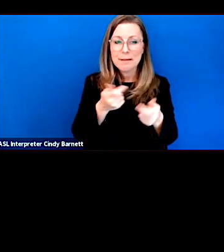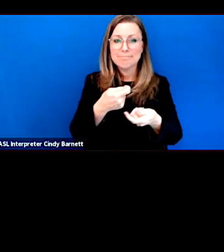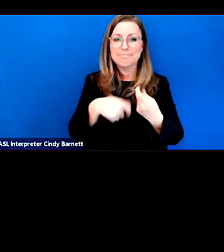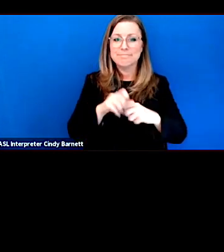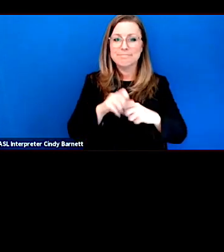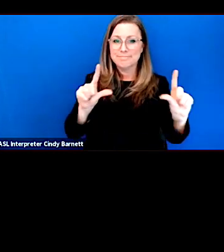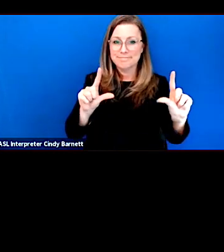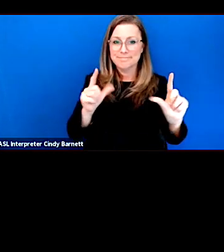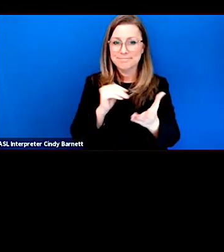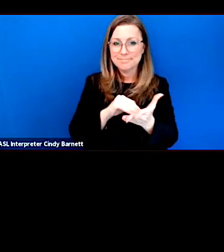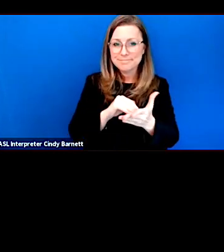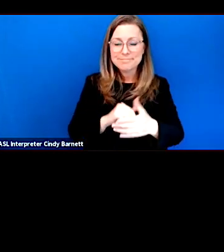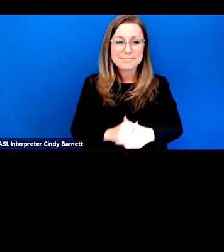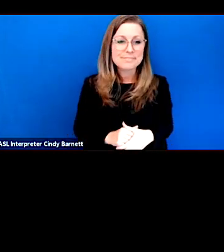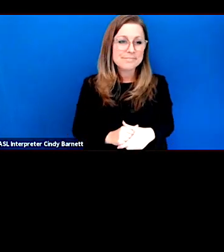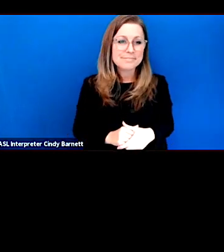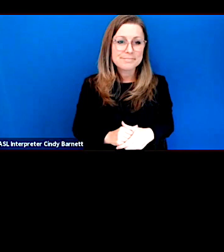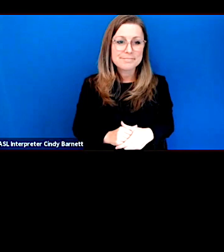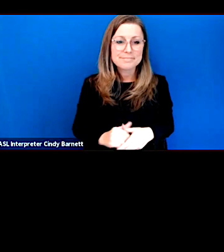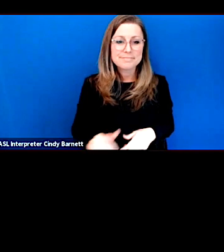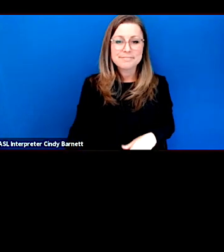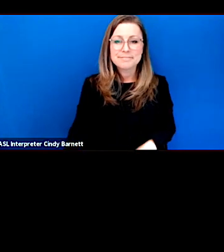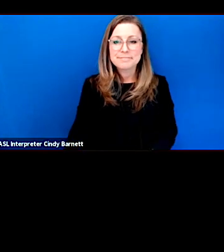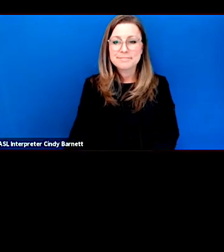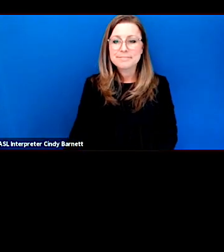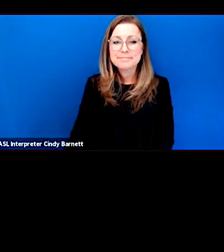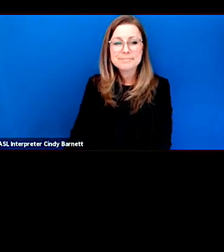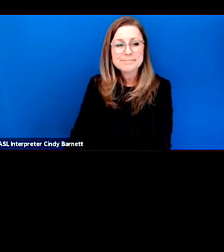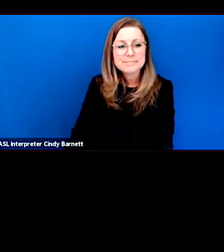And we're going to go here.